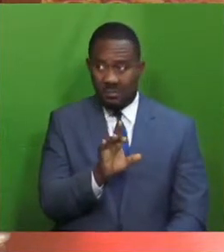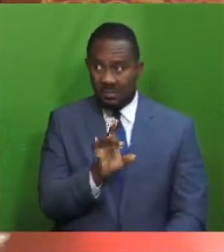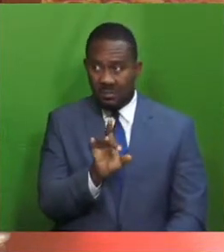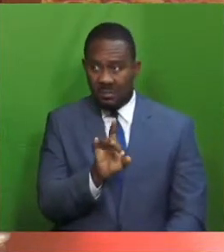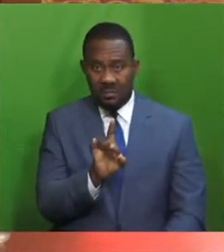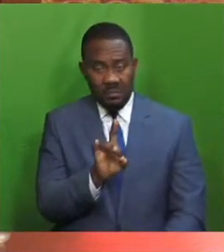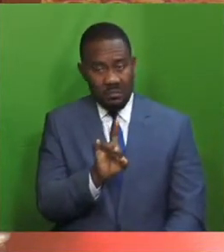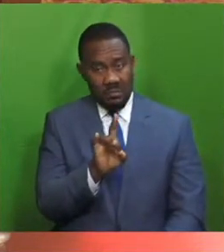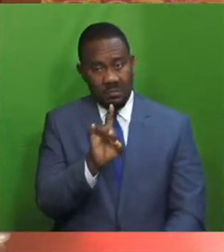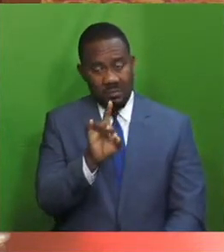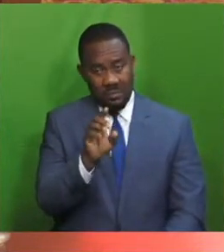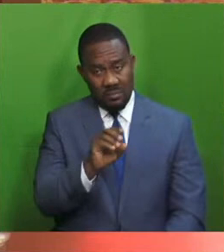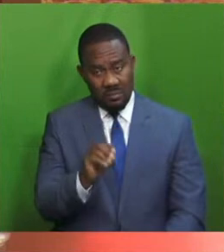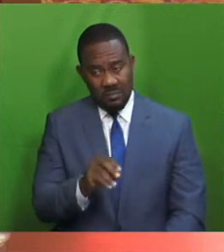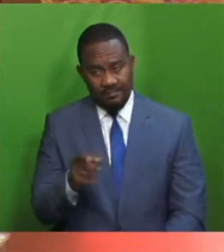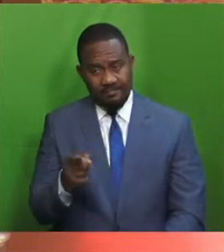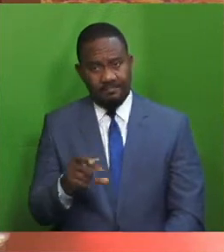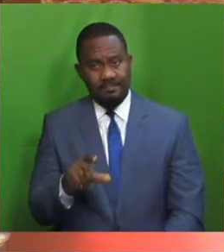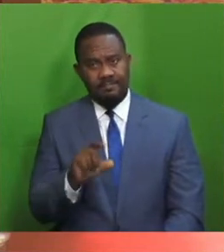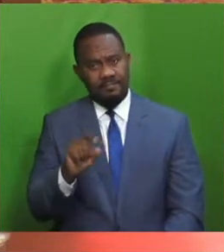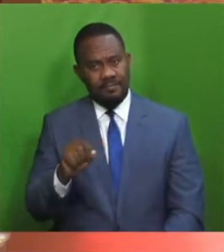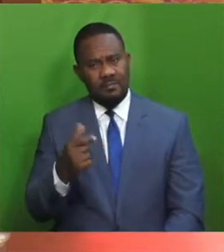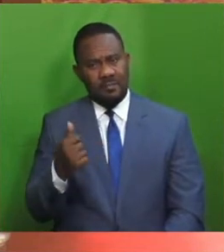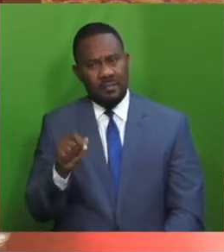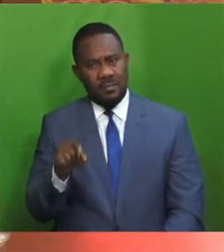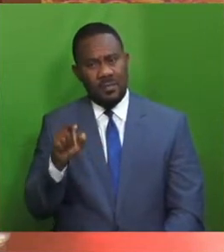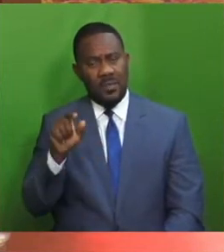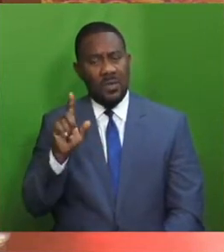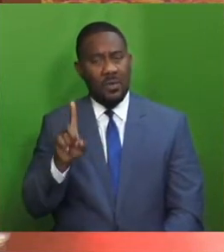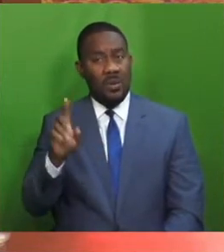at 10.1%, 2020, but for COVID.